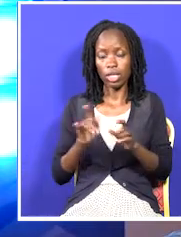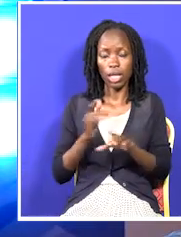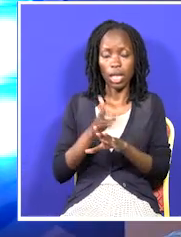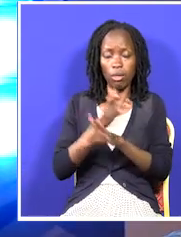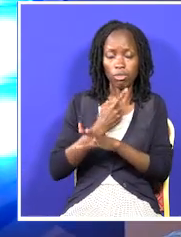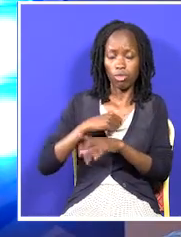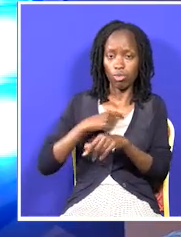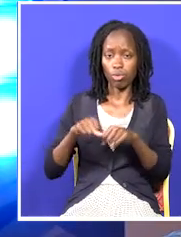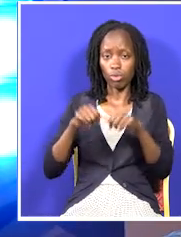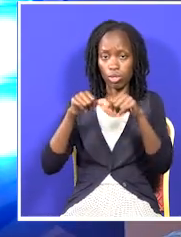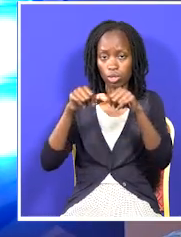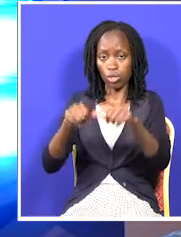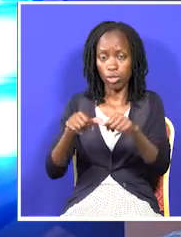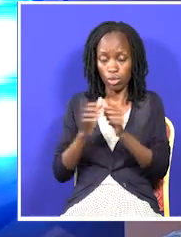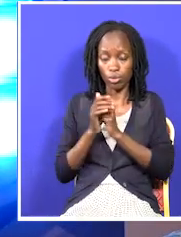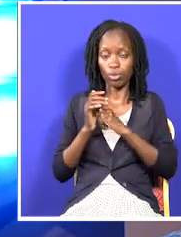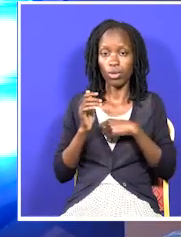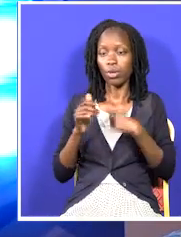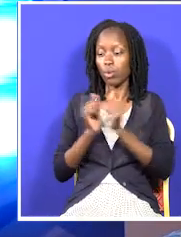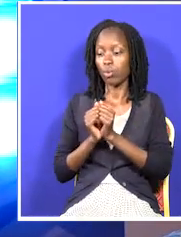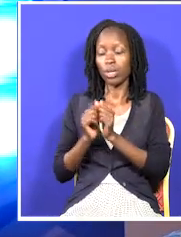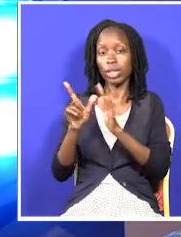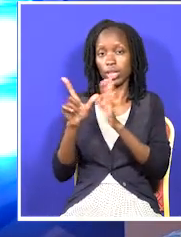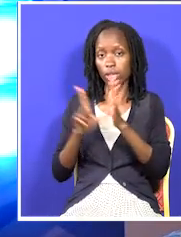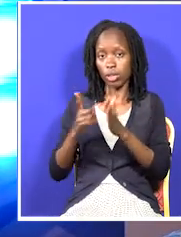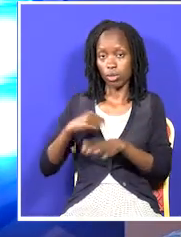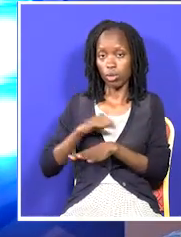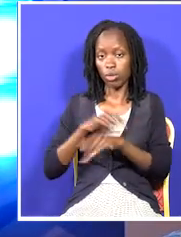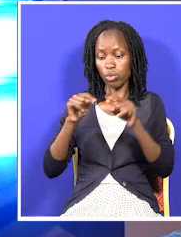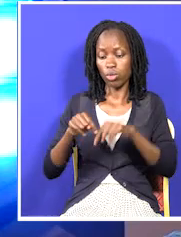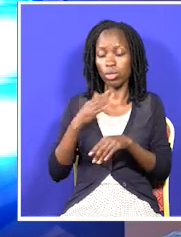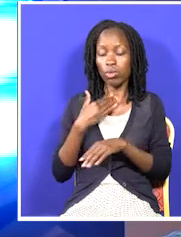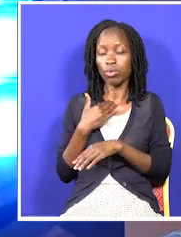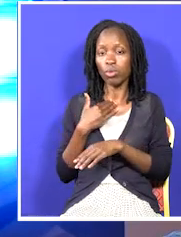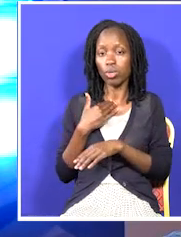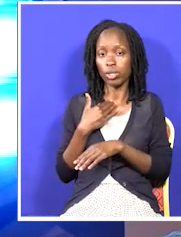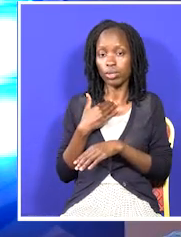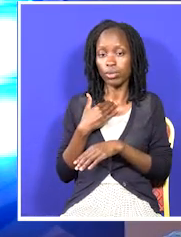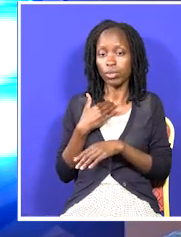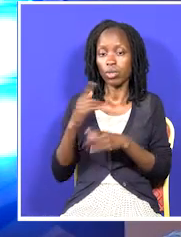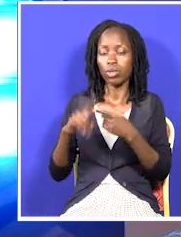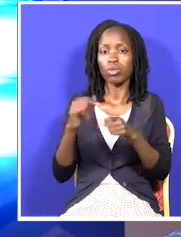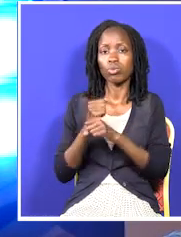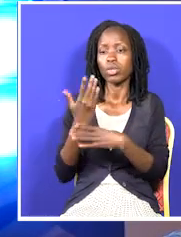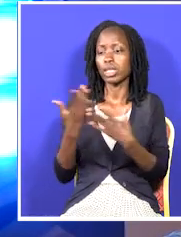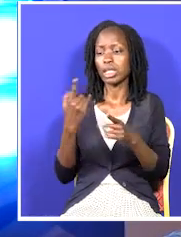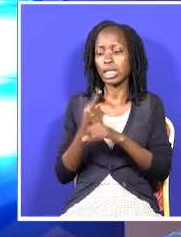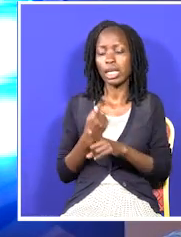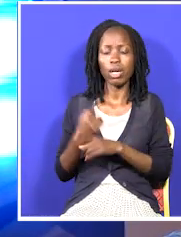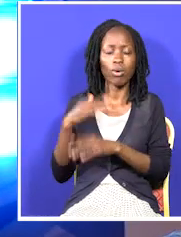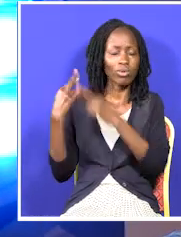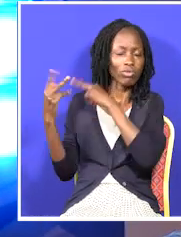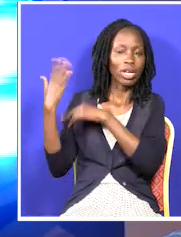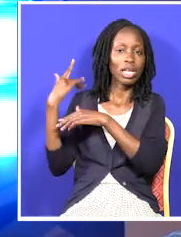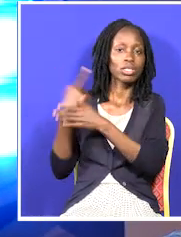before we go on, or before we move on with our lesson, today we are going to do things differently. We are not going to review